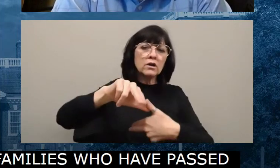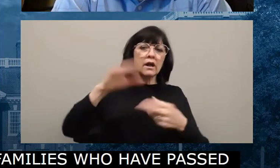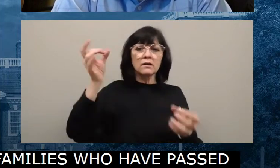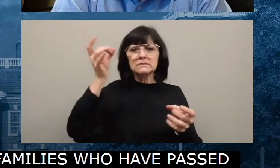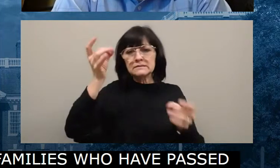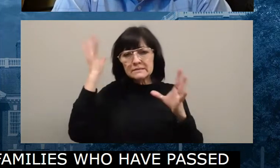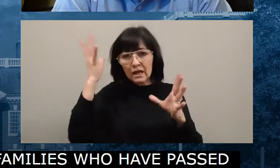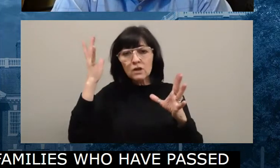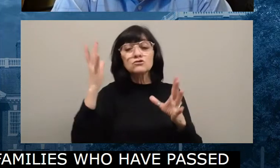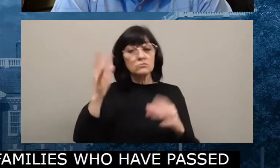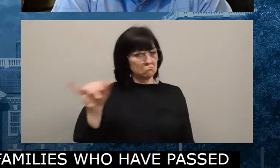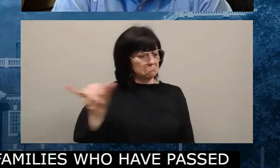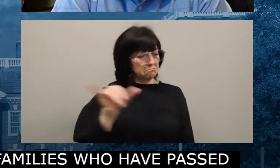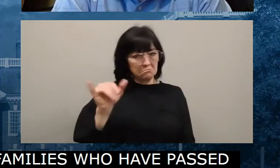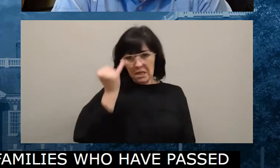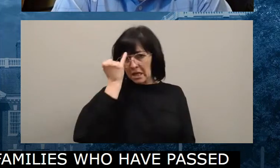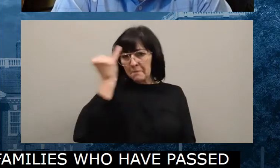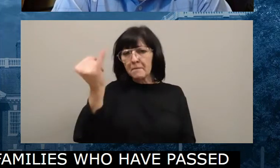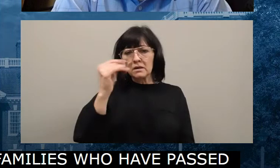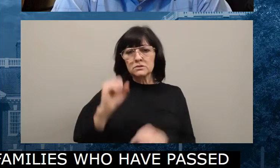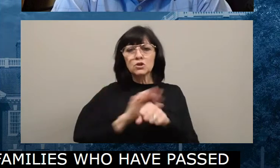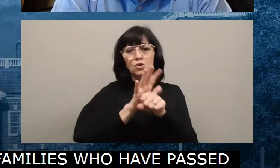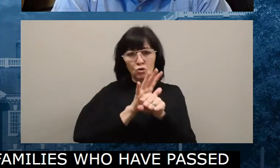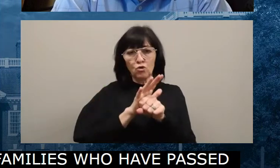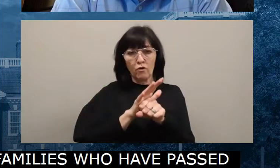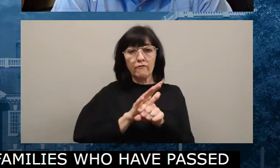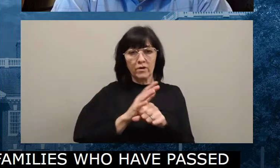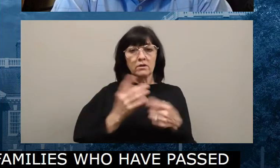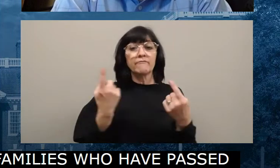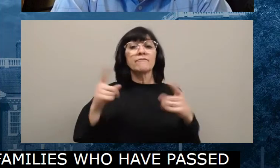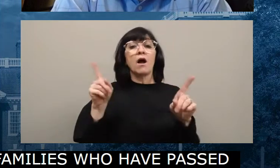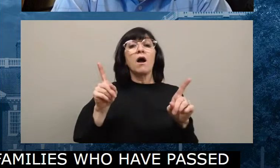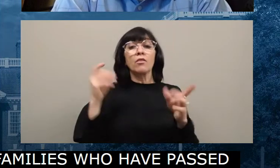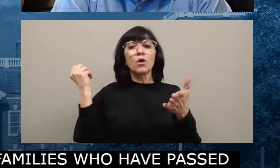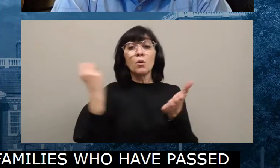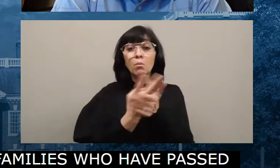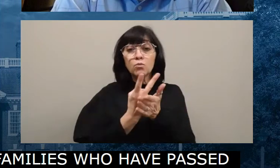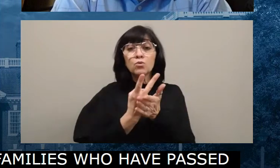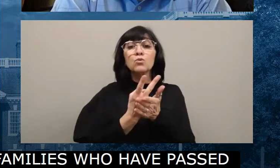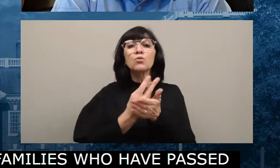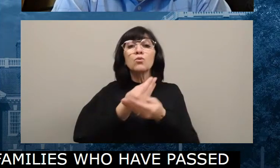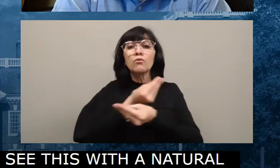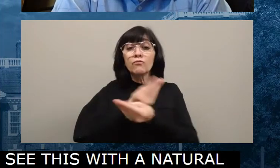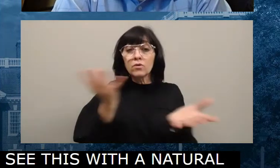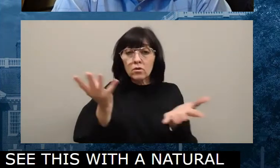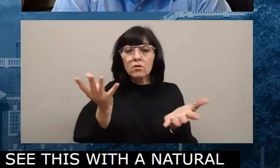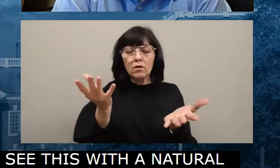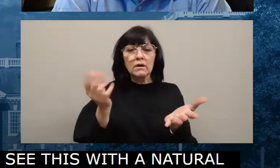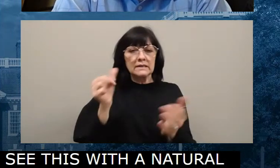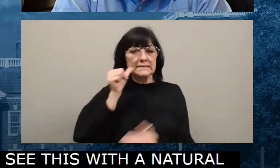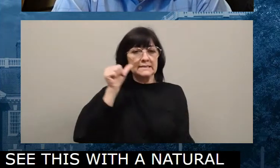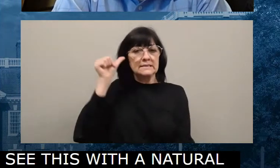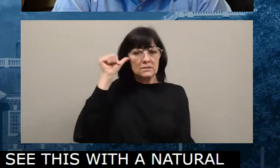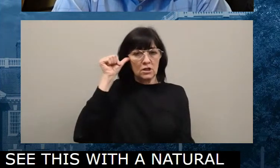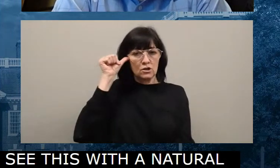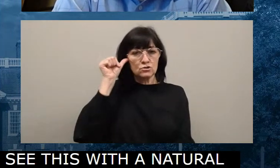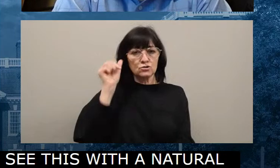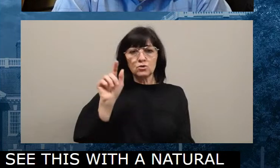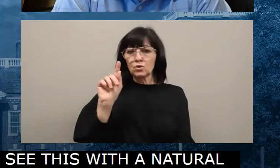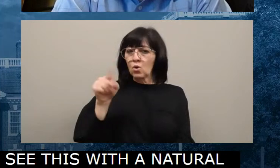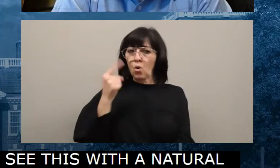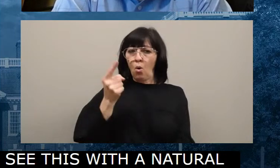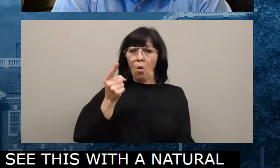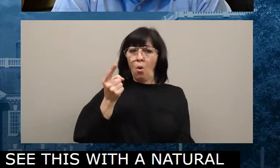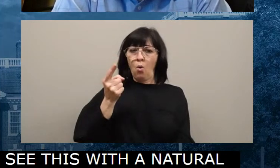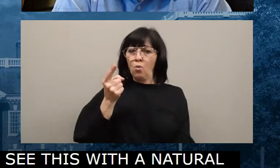for COVID as well. It went live yesterday for people to start applying for it. It is only done by phone due to the sensitivity